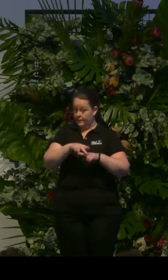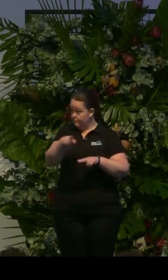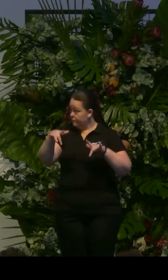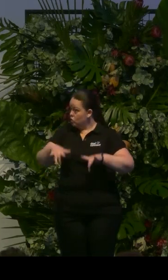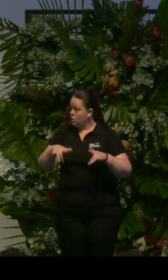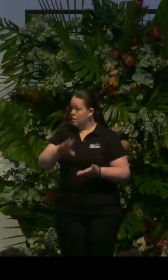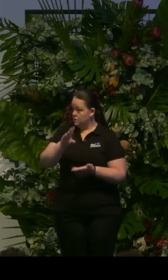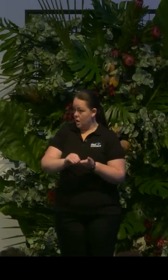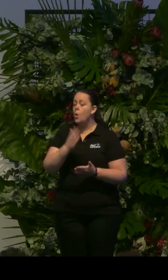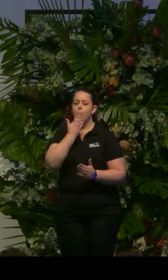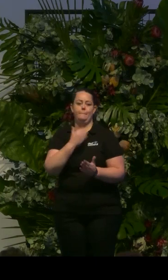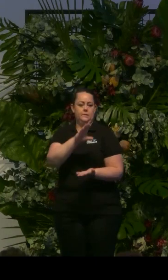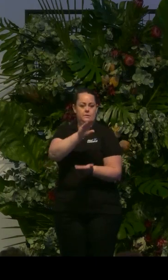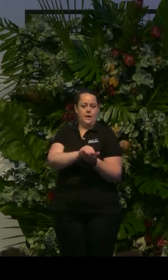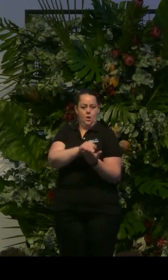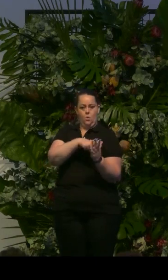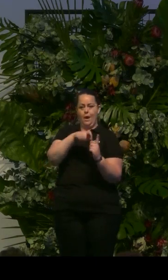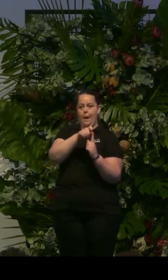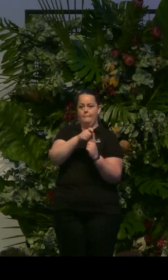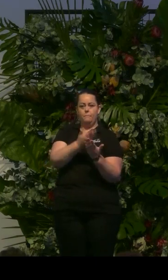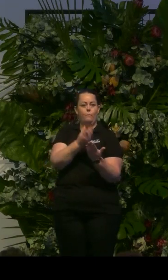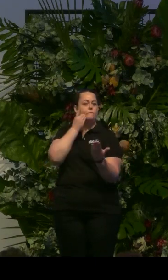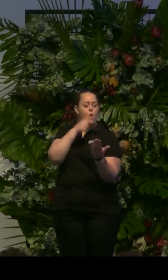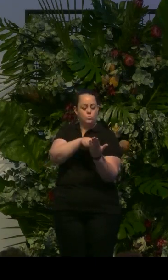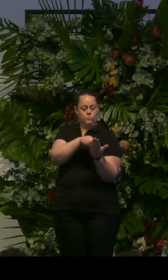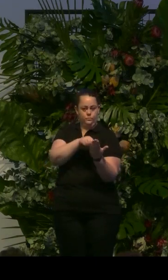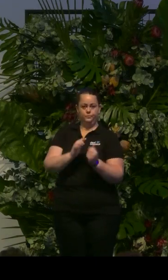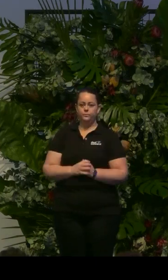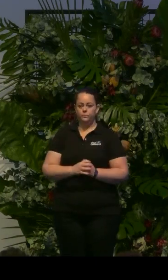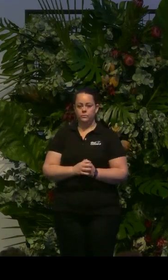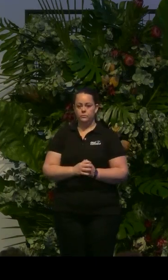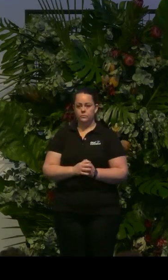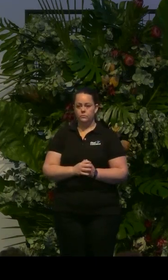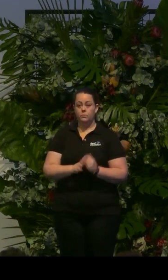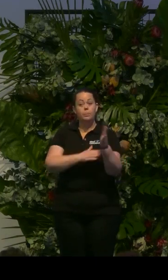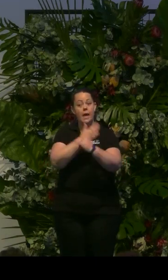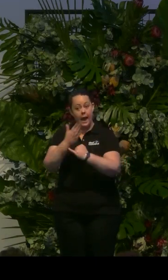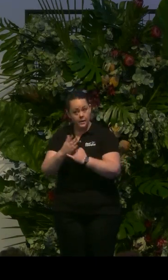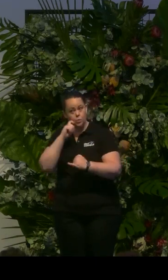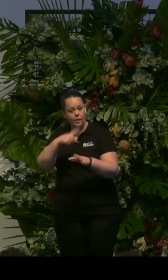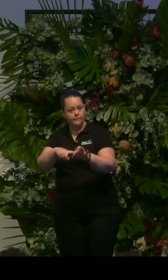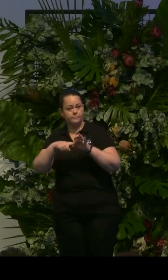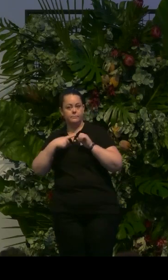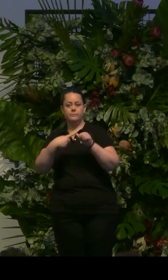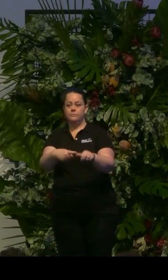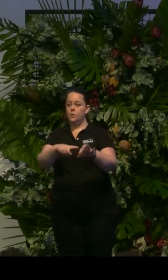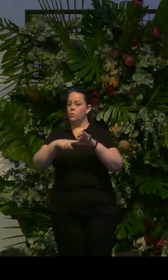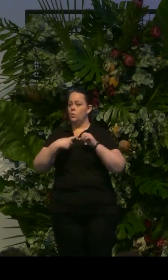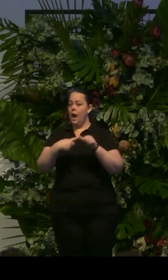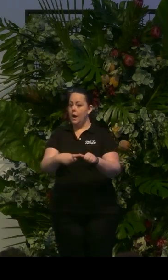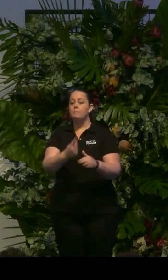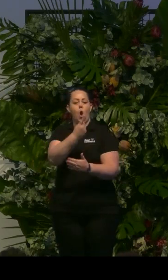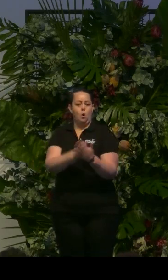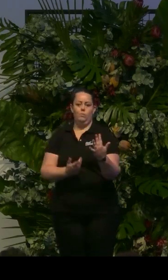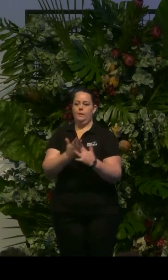do so. We will be taking Q&A questions at the end, but that will be taking place through the app